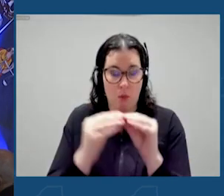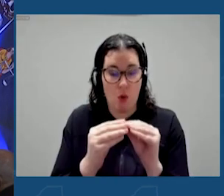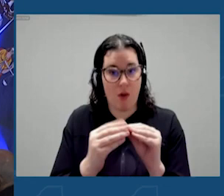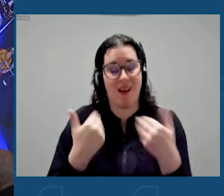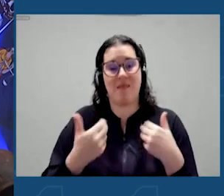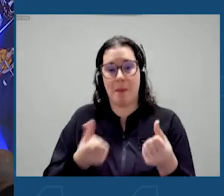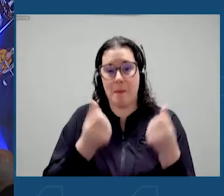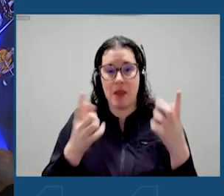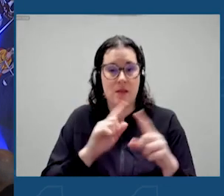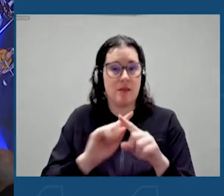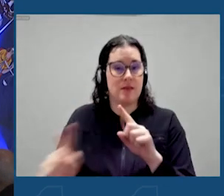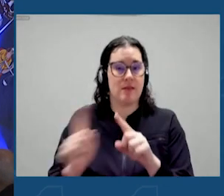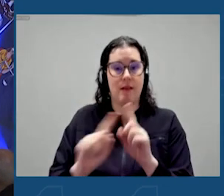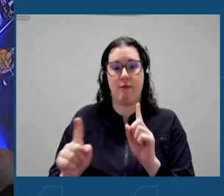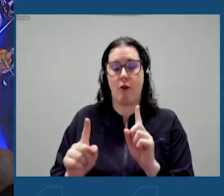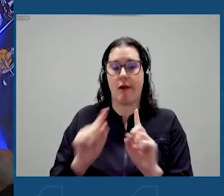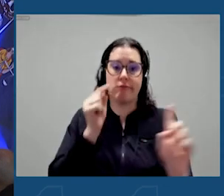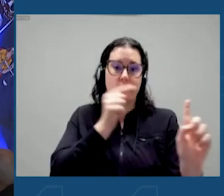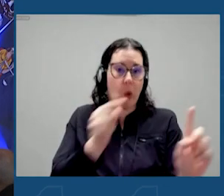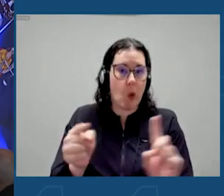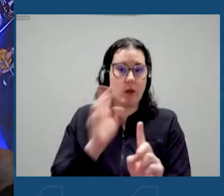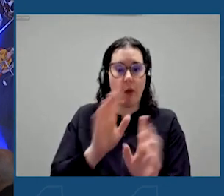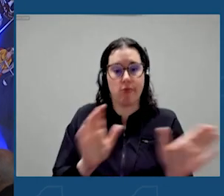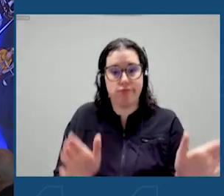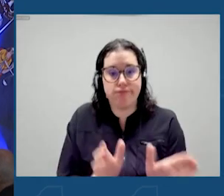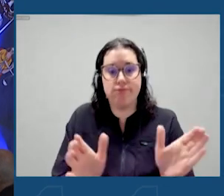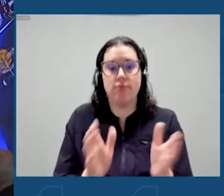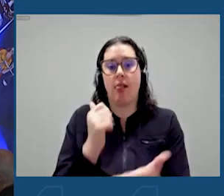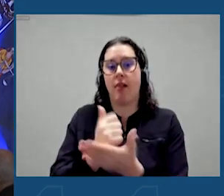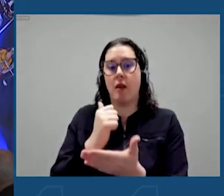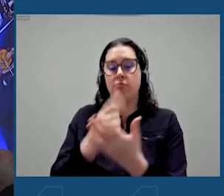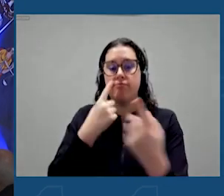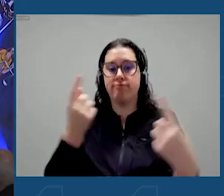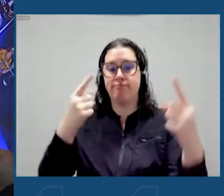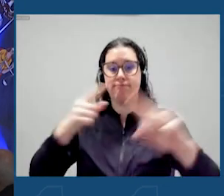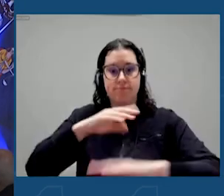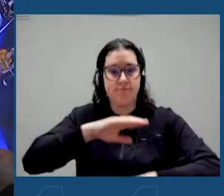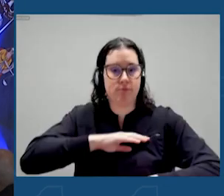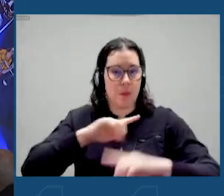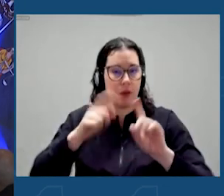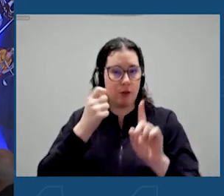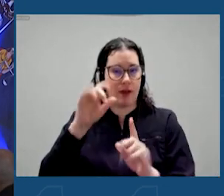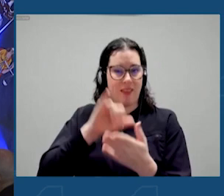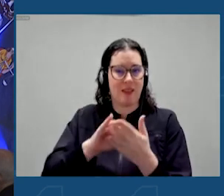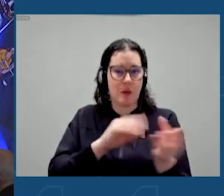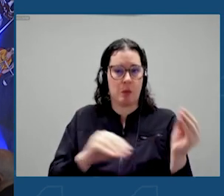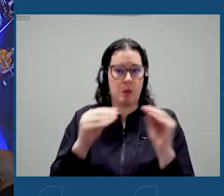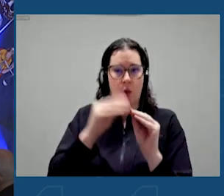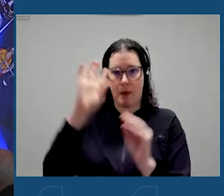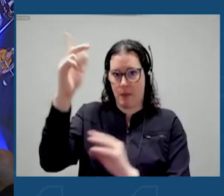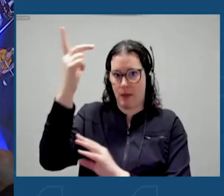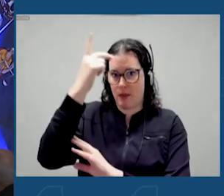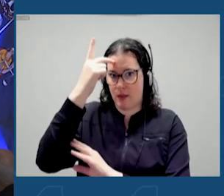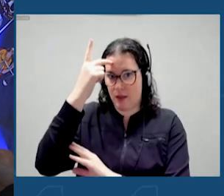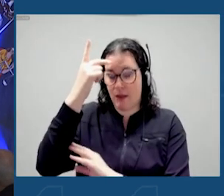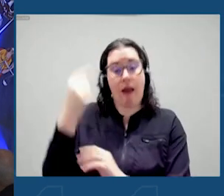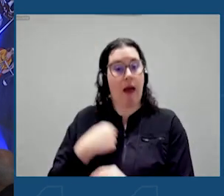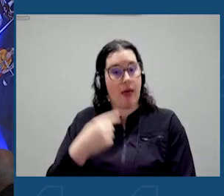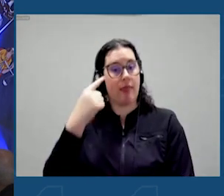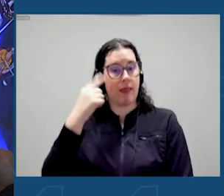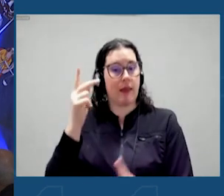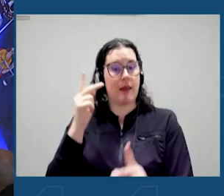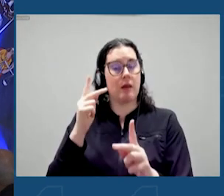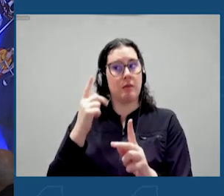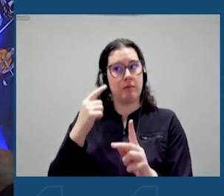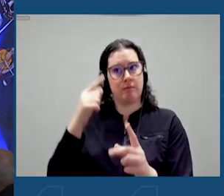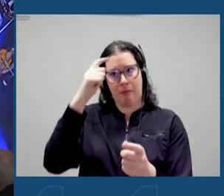that will help us to get there. But this is a political issue, The winds, I think, are shifting, but we're going to